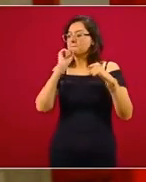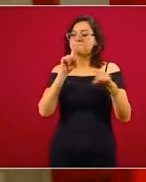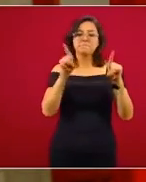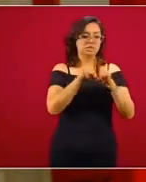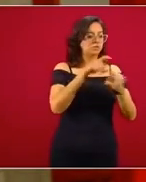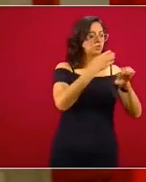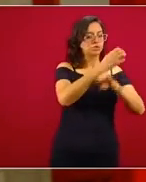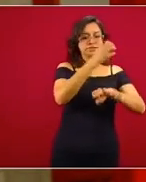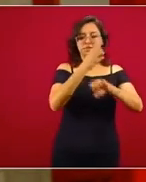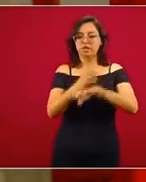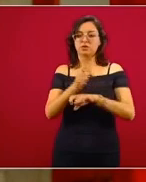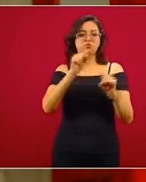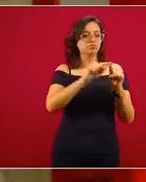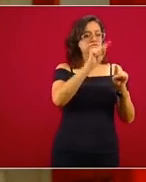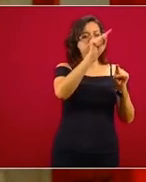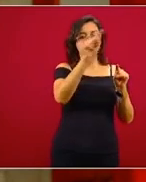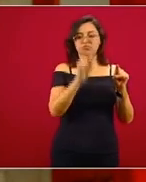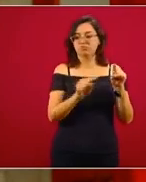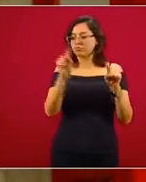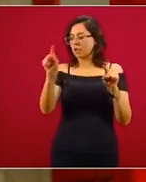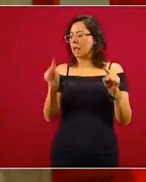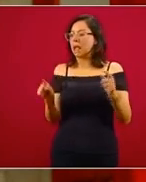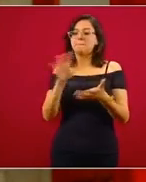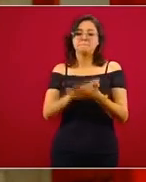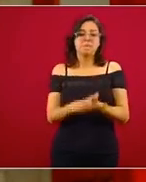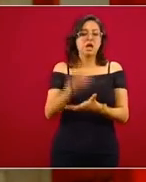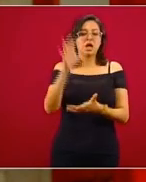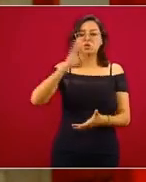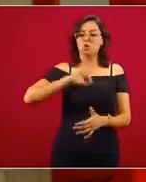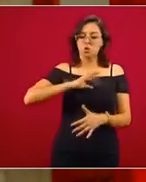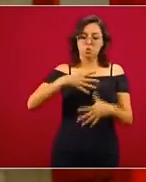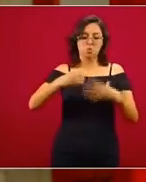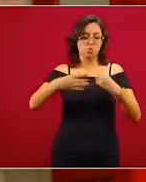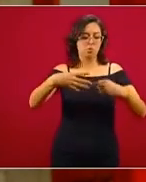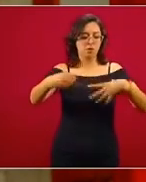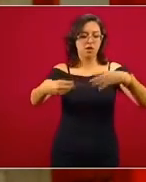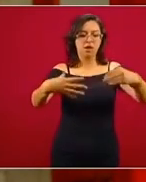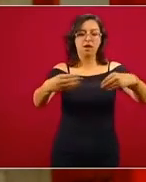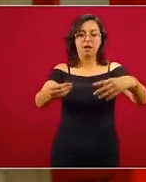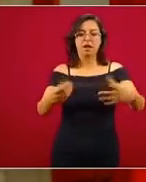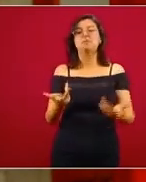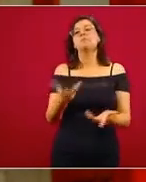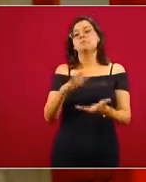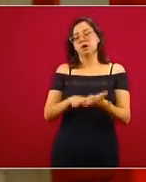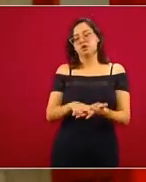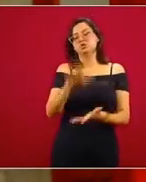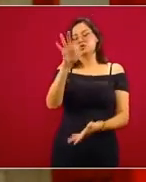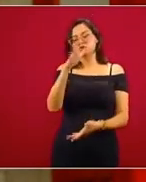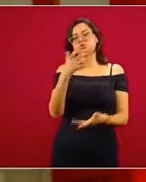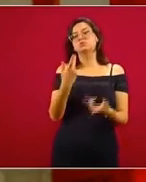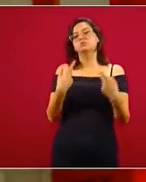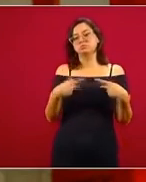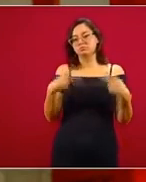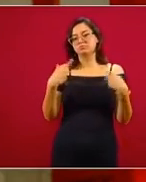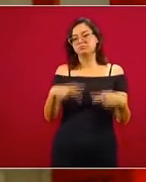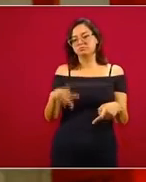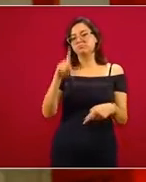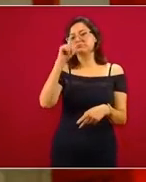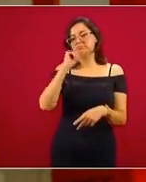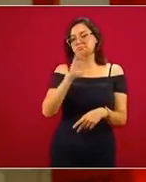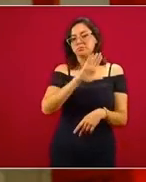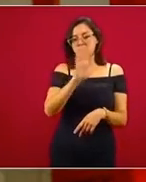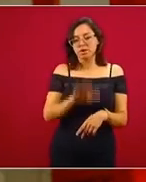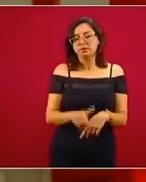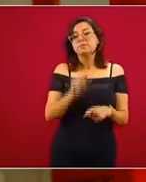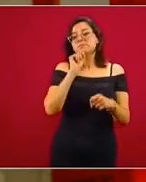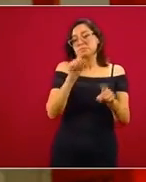states, they are the same four states that have the highest incidence rates, the highest burden of